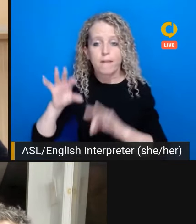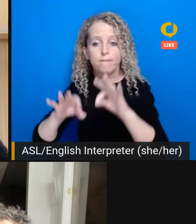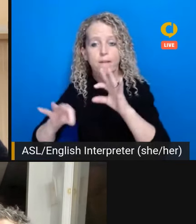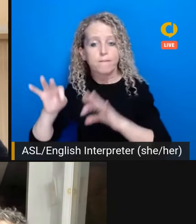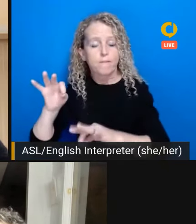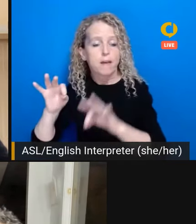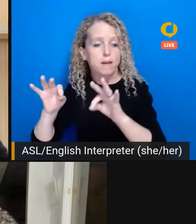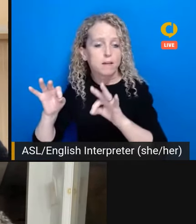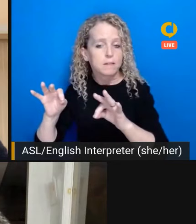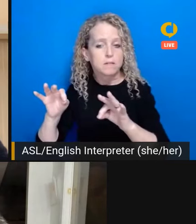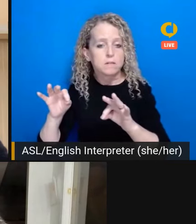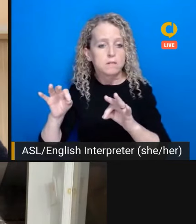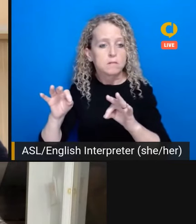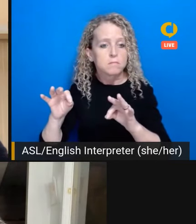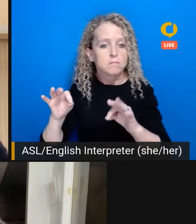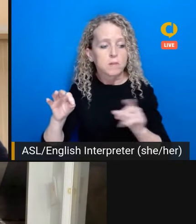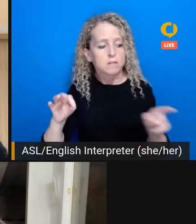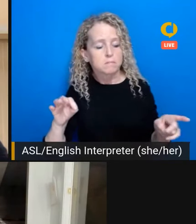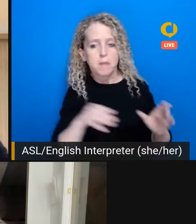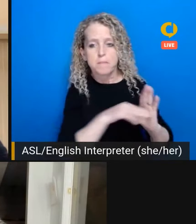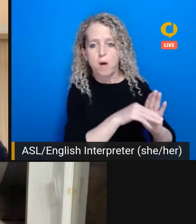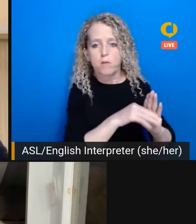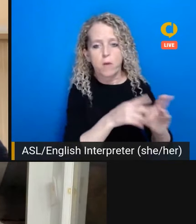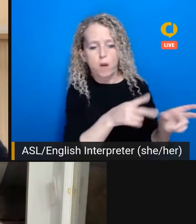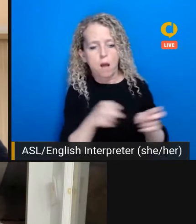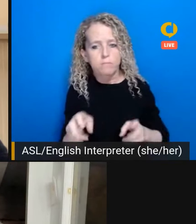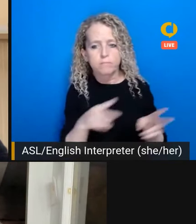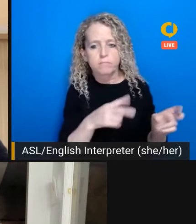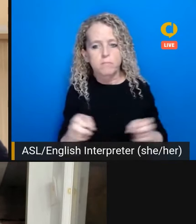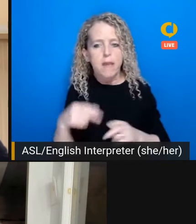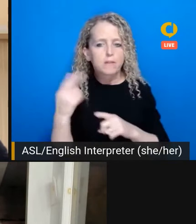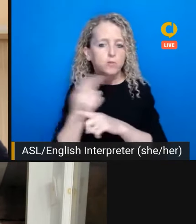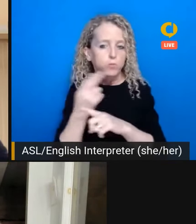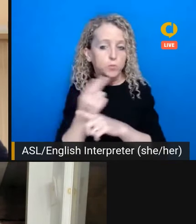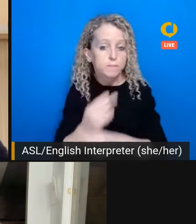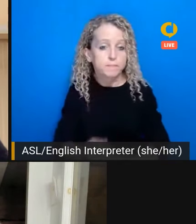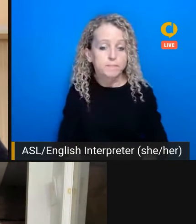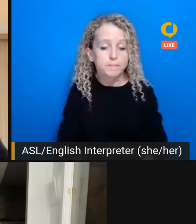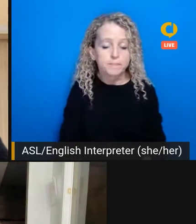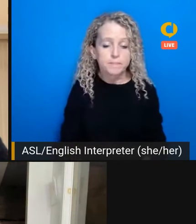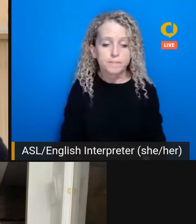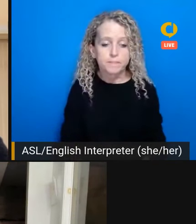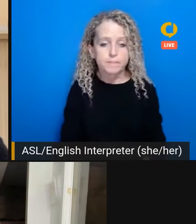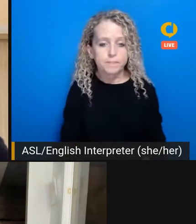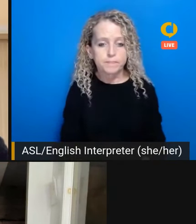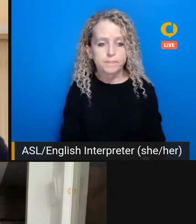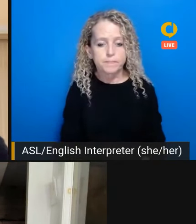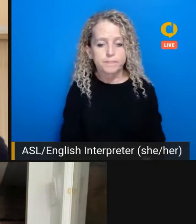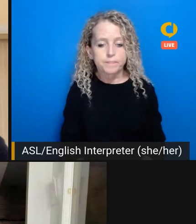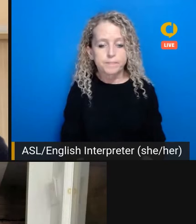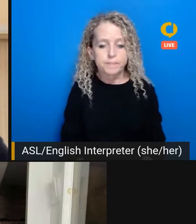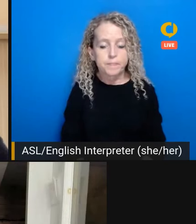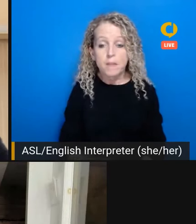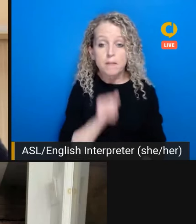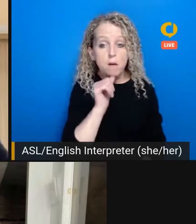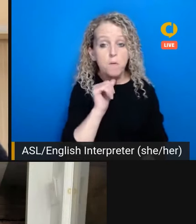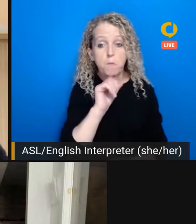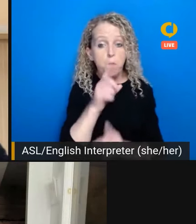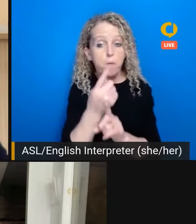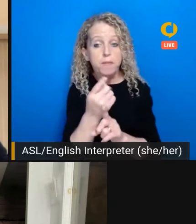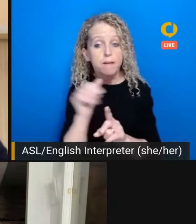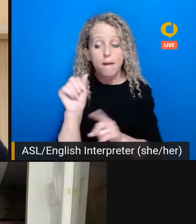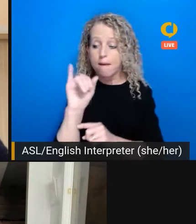to model intelligence. You know, it's funny, it's not just AI that benefits from understanding